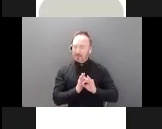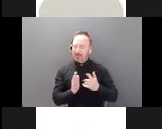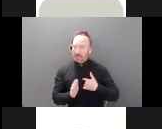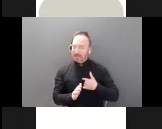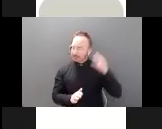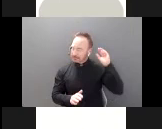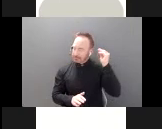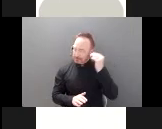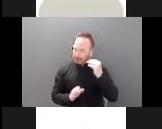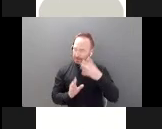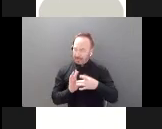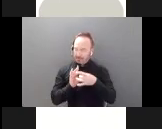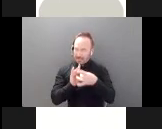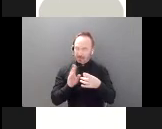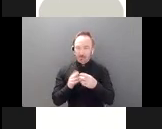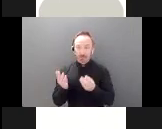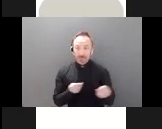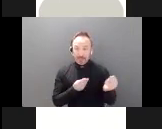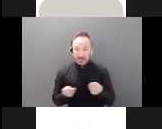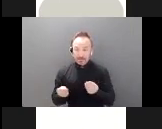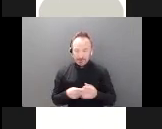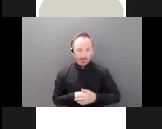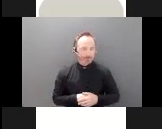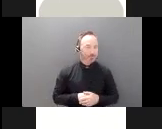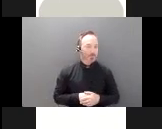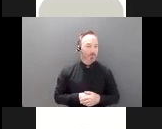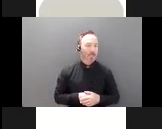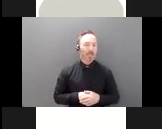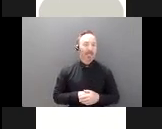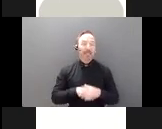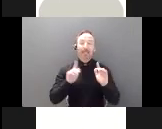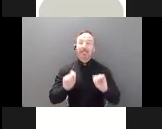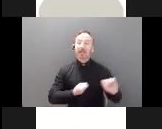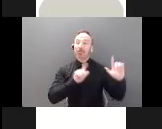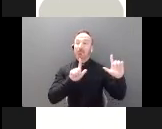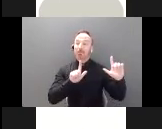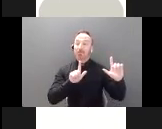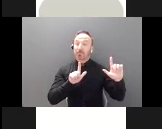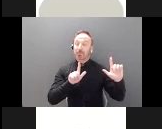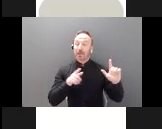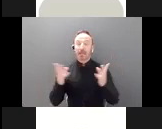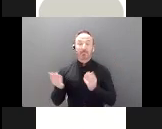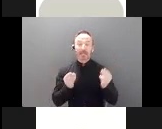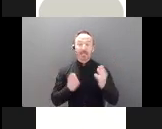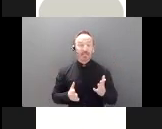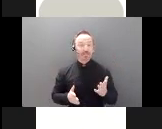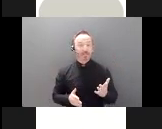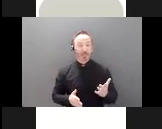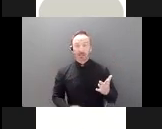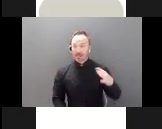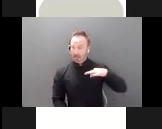mediation. So when would you think mediation would be useful?